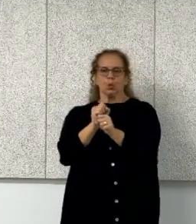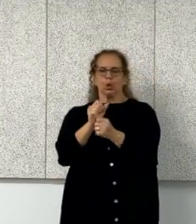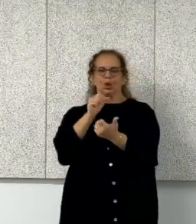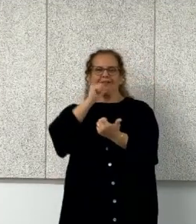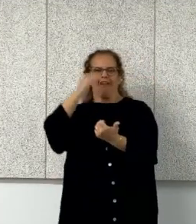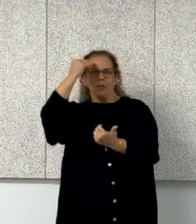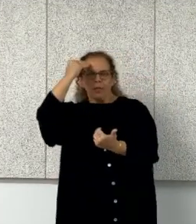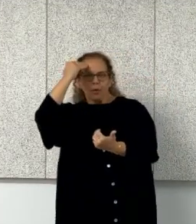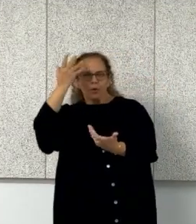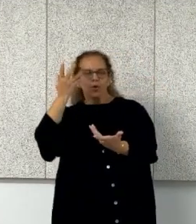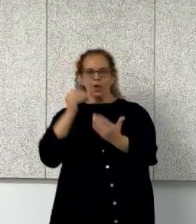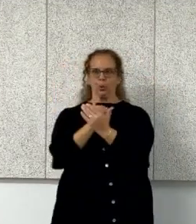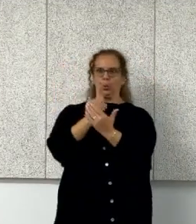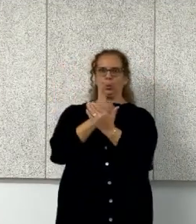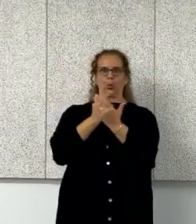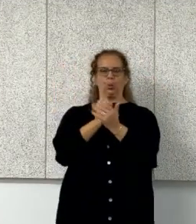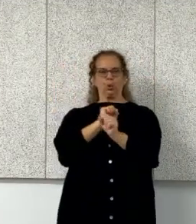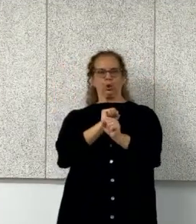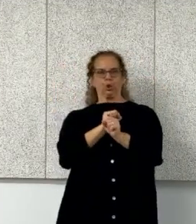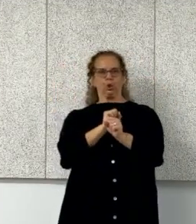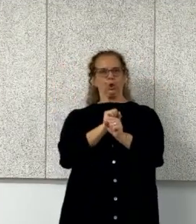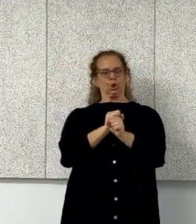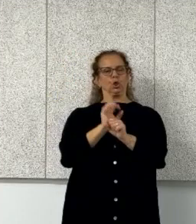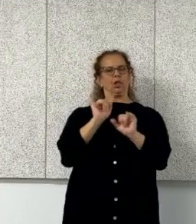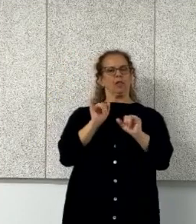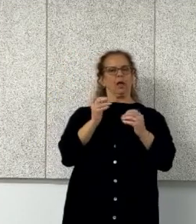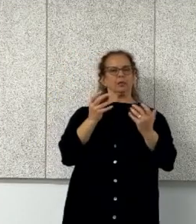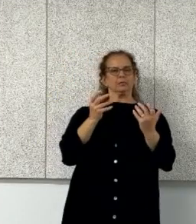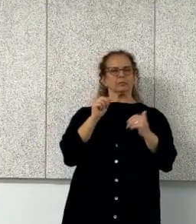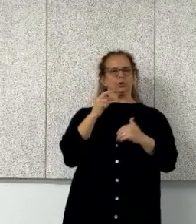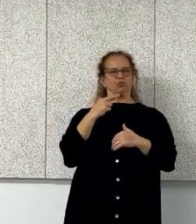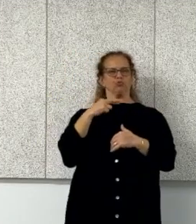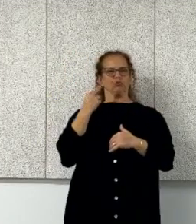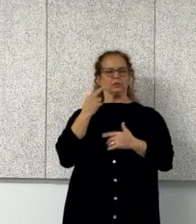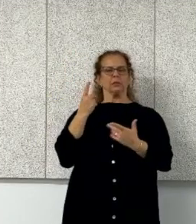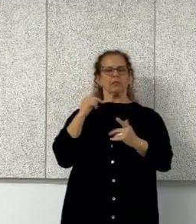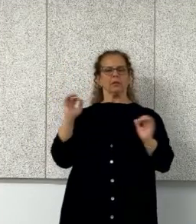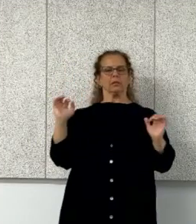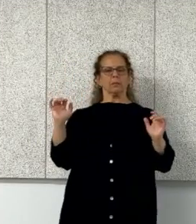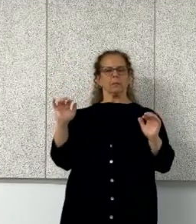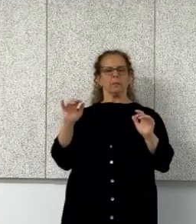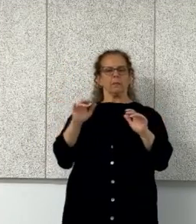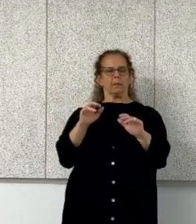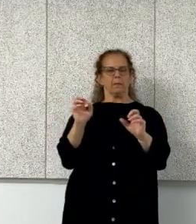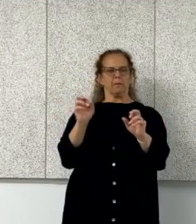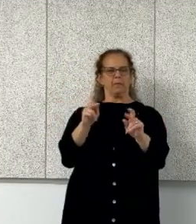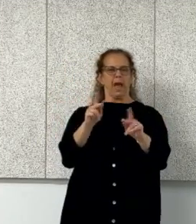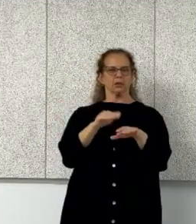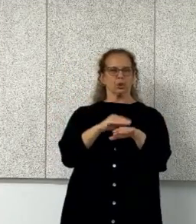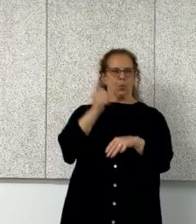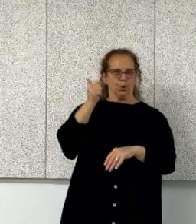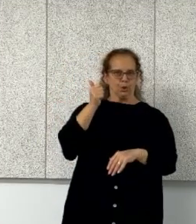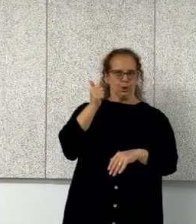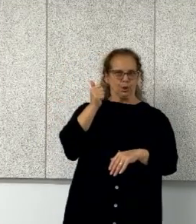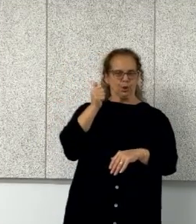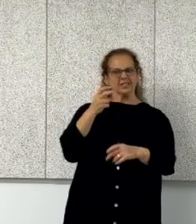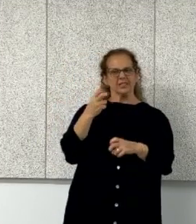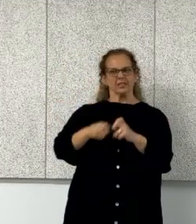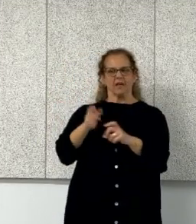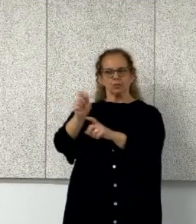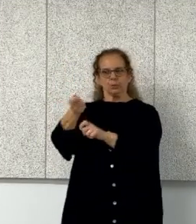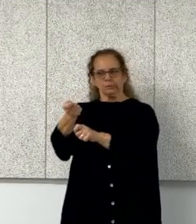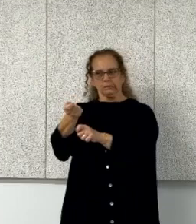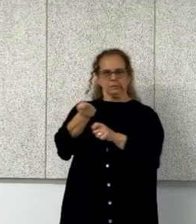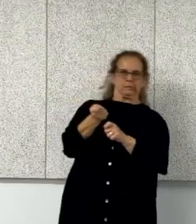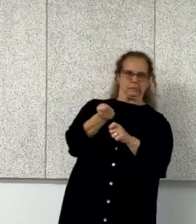that represents more of a risk to audience members, that are coming back slower. They're just they're having a tougher time getting folks over the line.